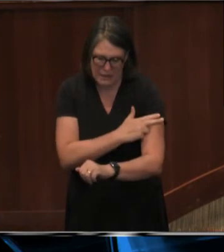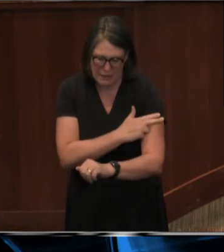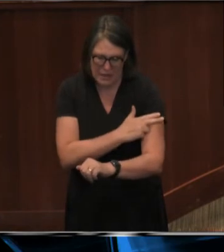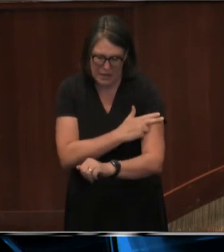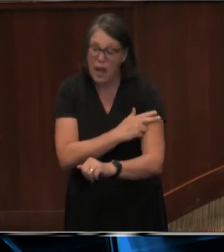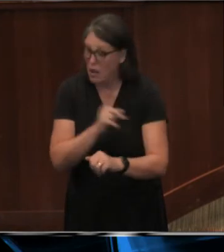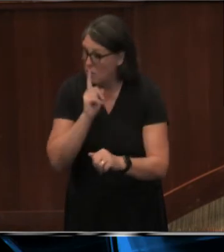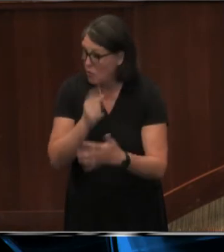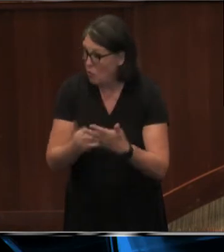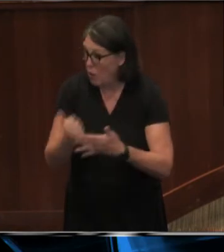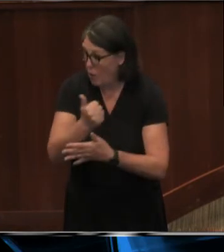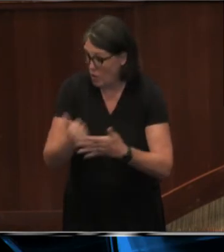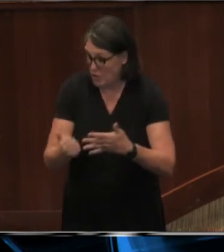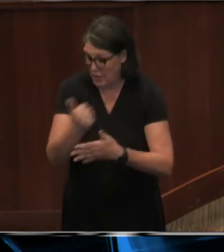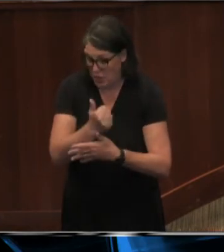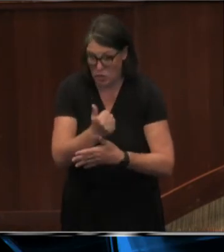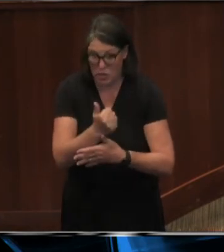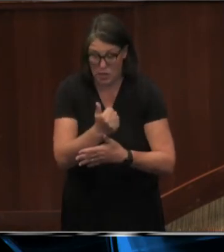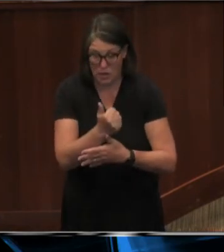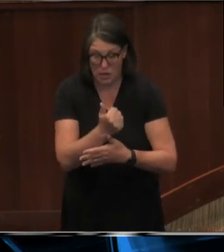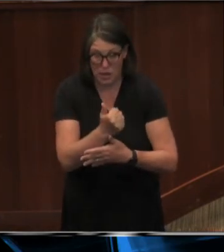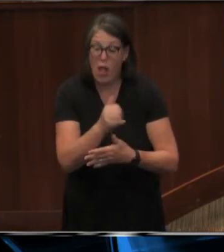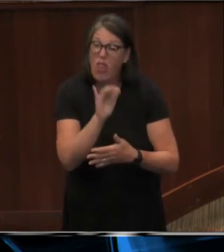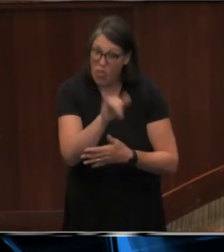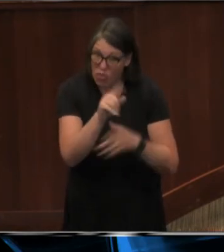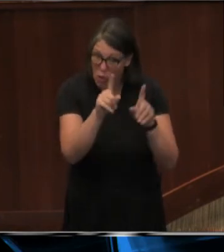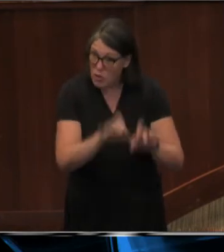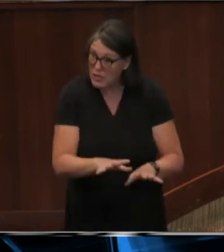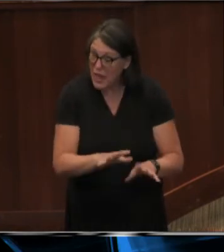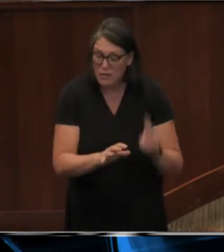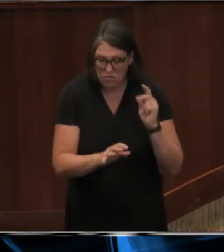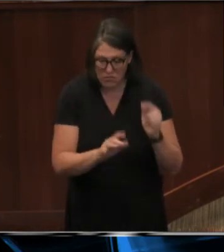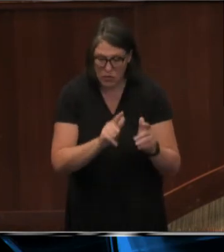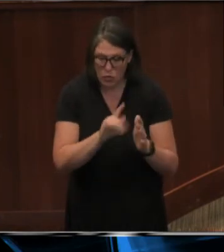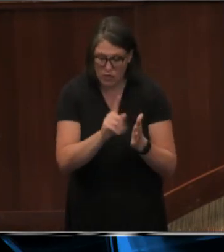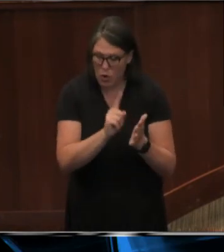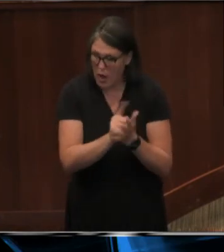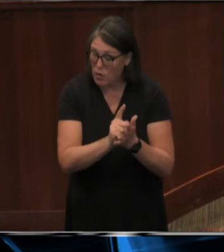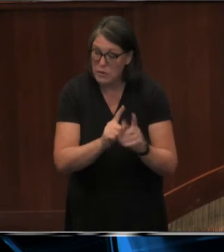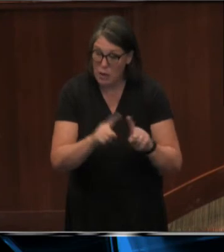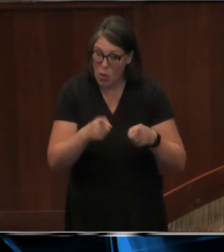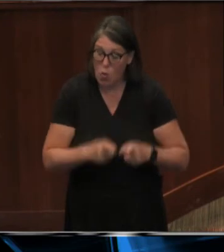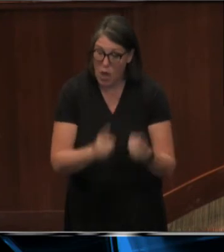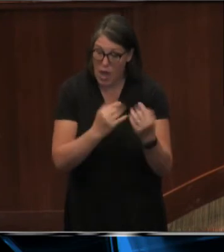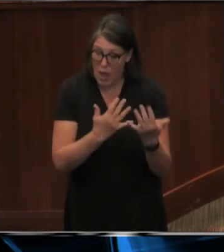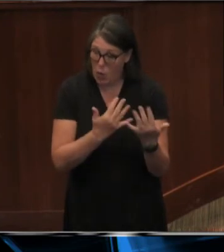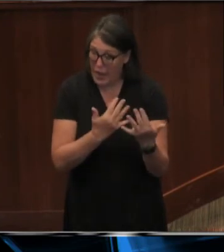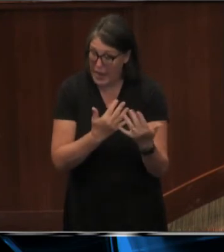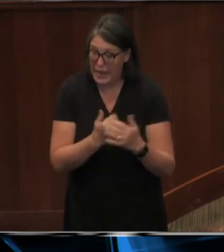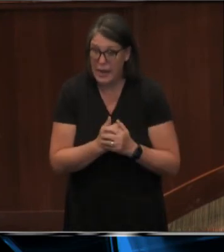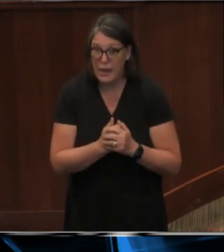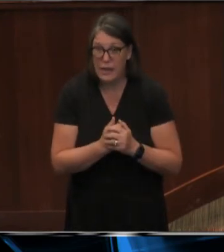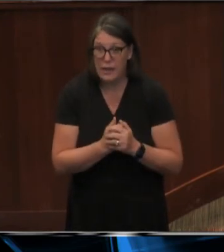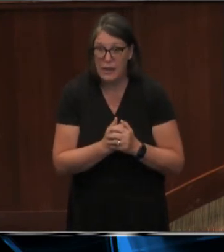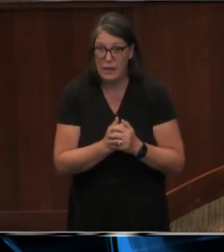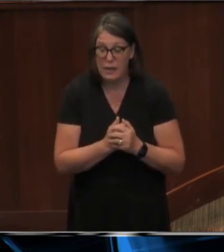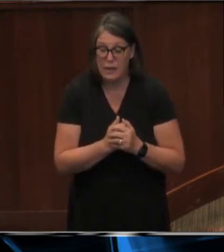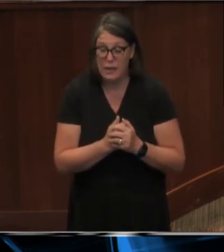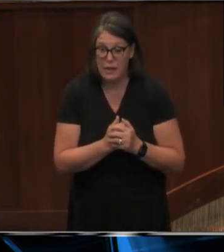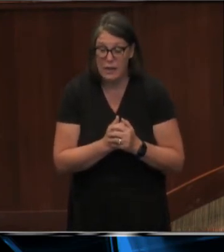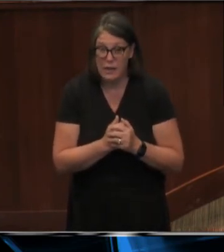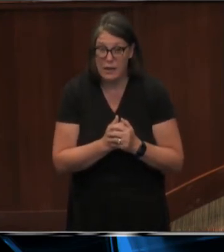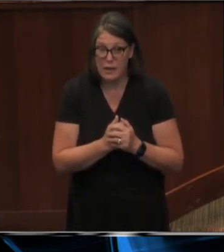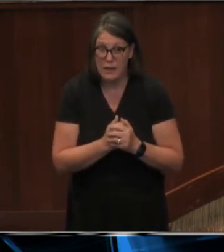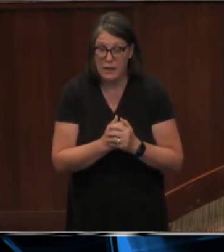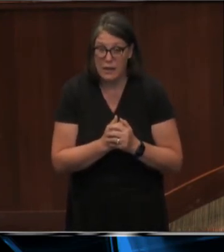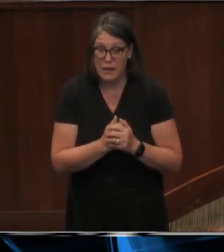a prioritization. Those tests are turned around in 24 hours. But while they are awaiting the test, they are